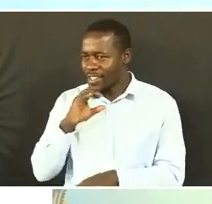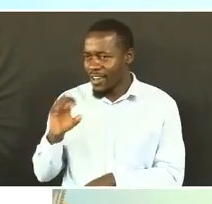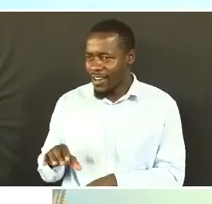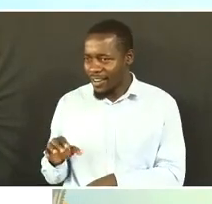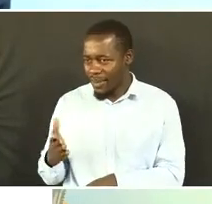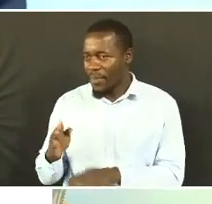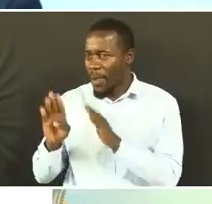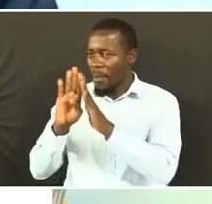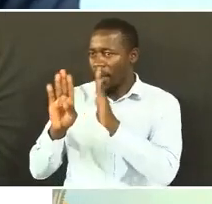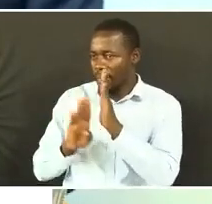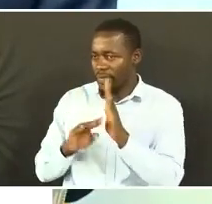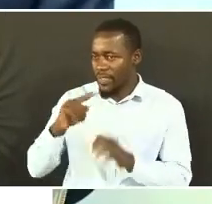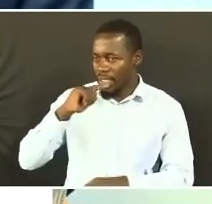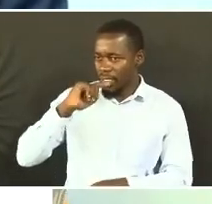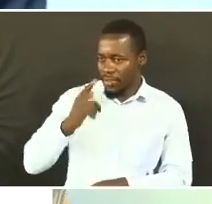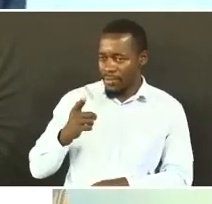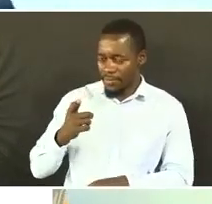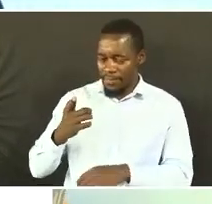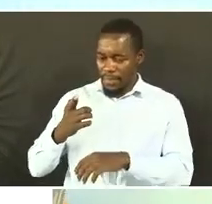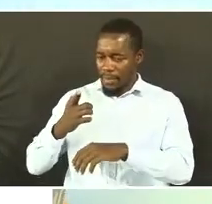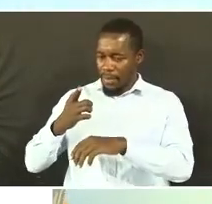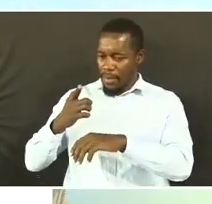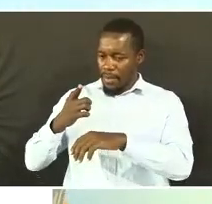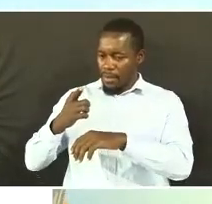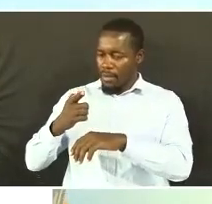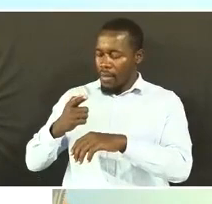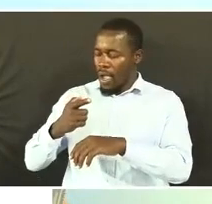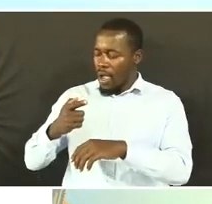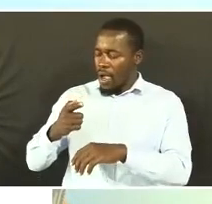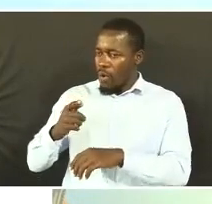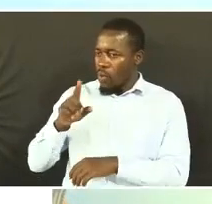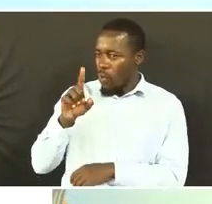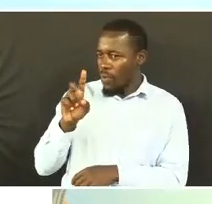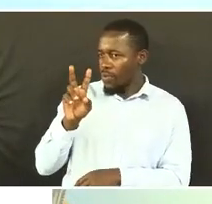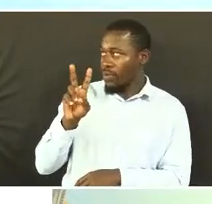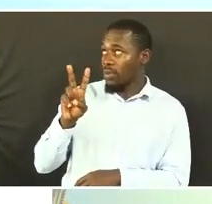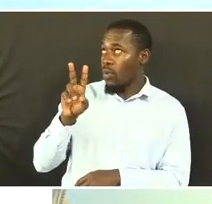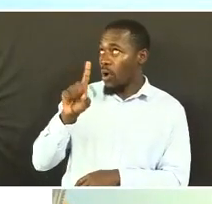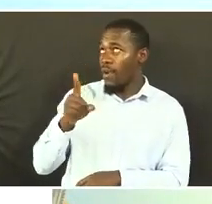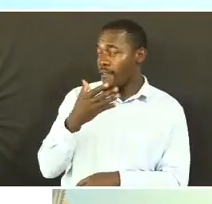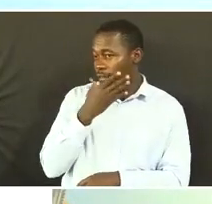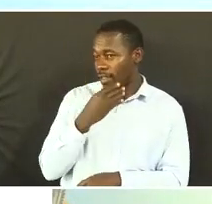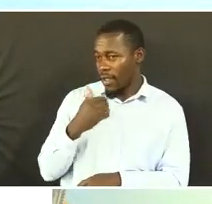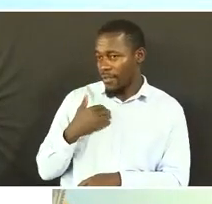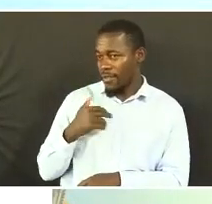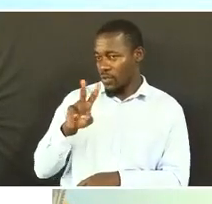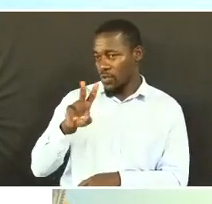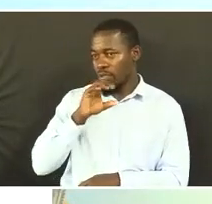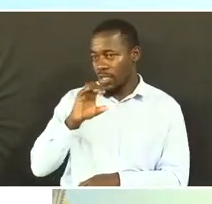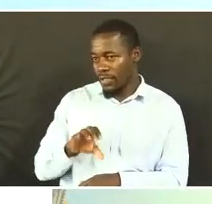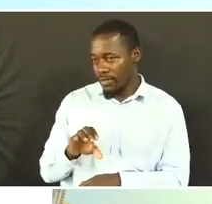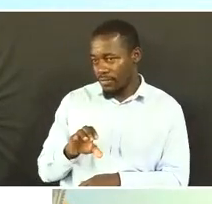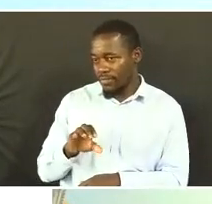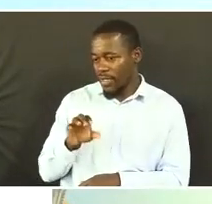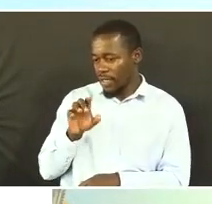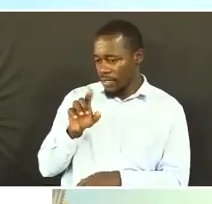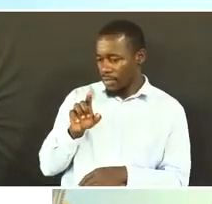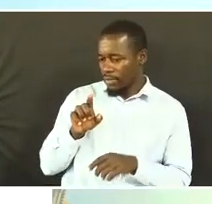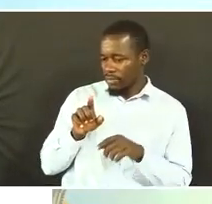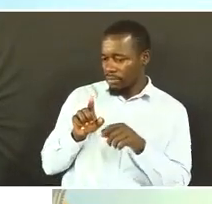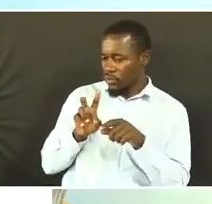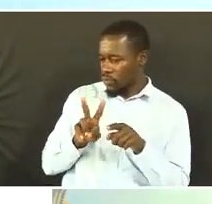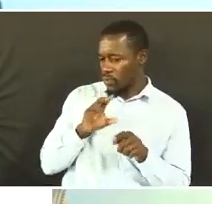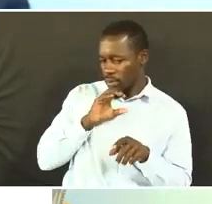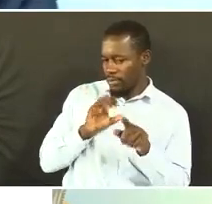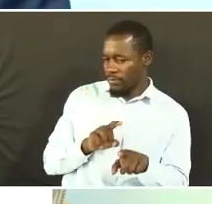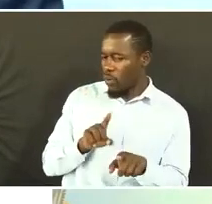him, Subs chimes in, I begged him to invest in T-bills, but he could not listen. You can never go wrong with